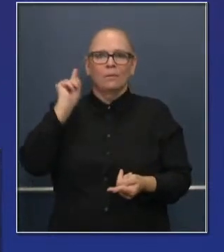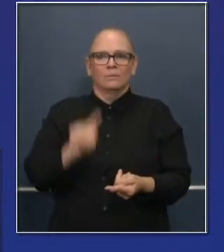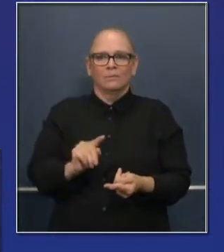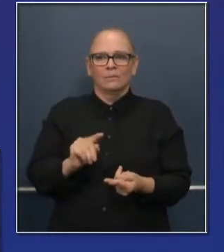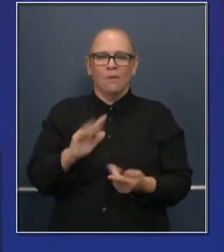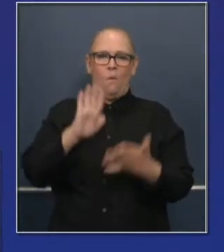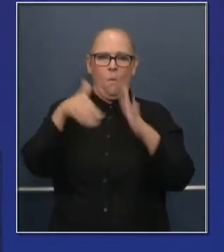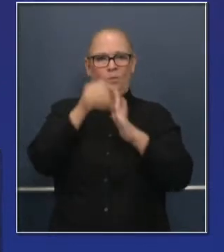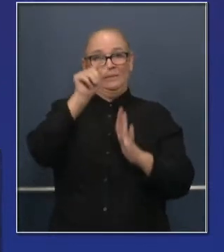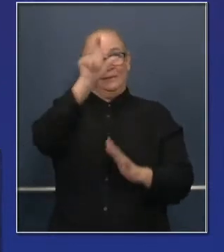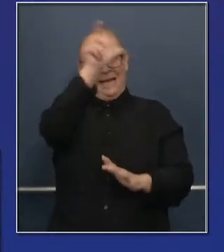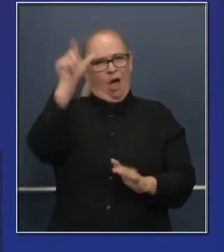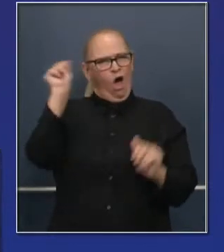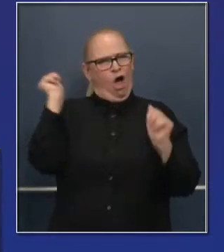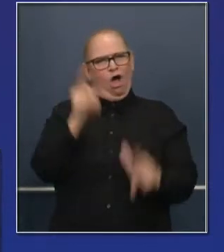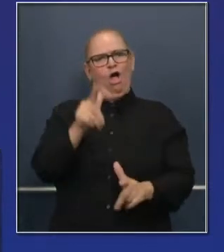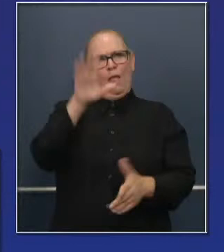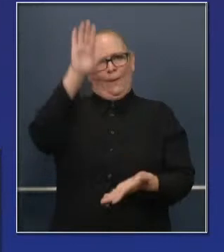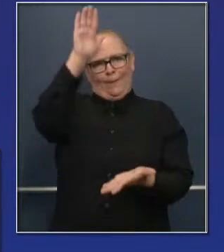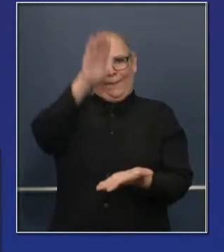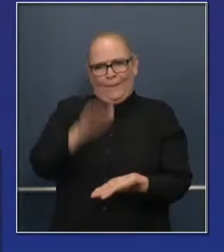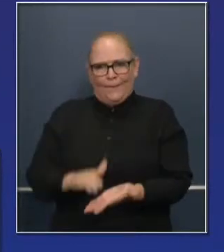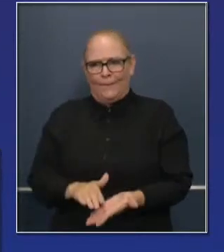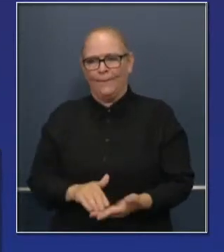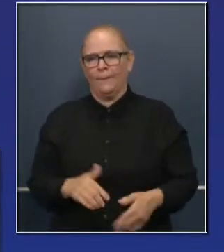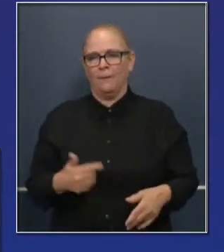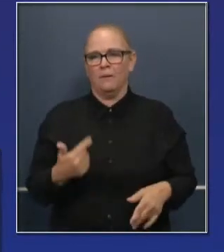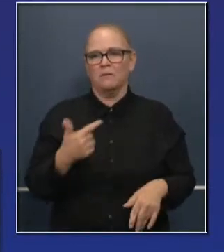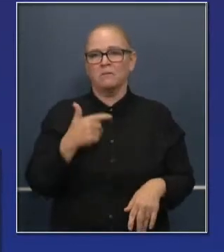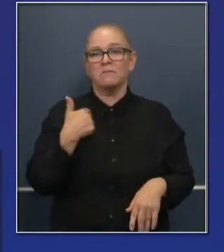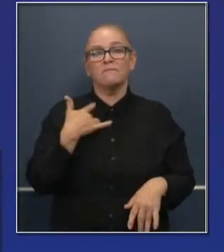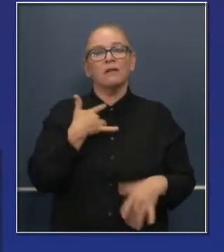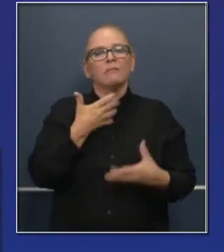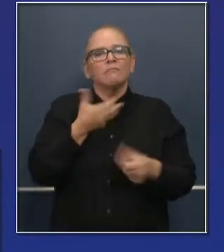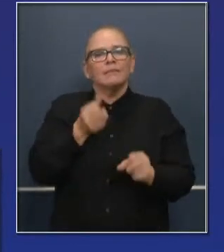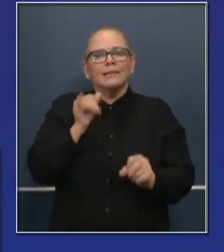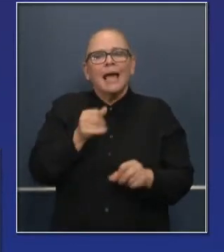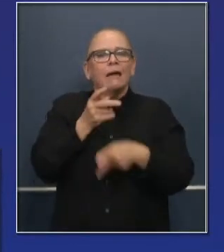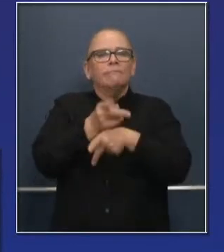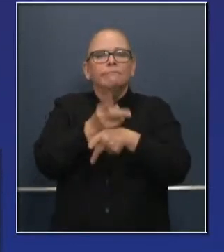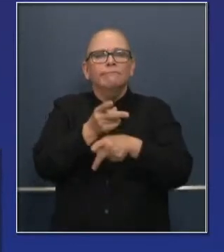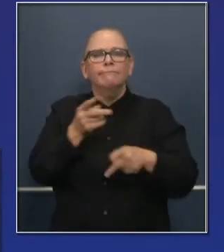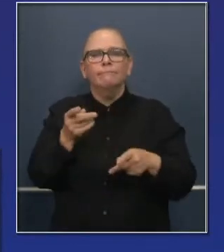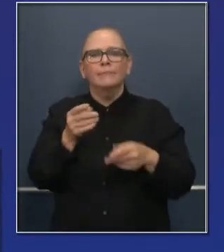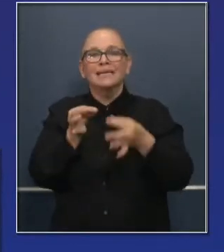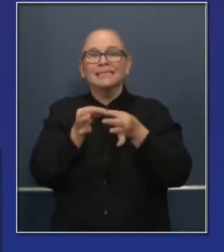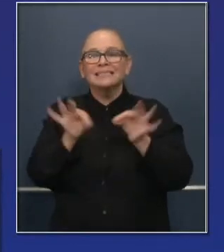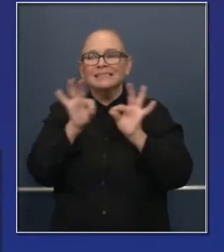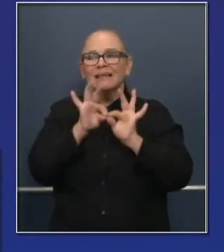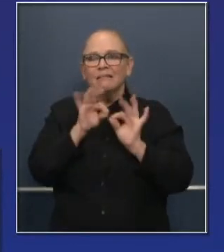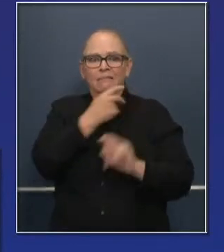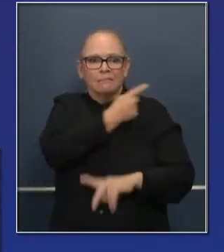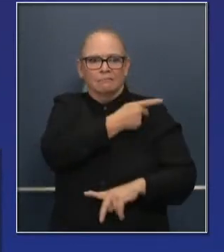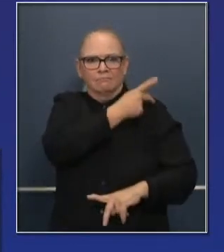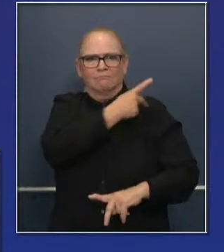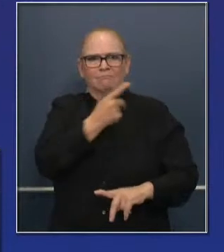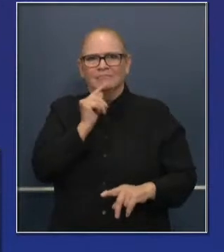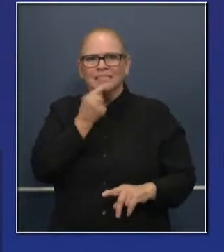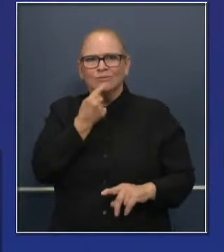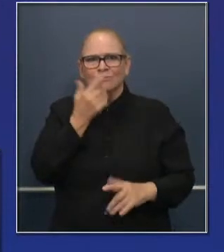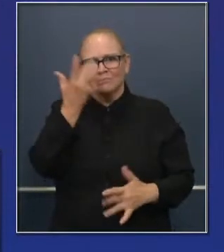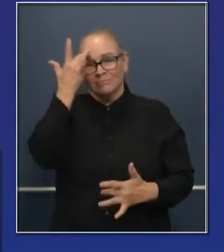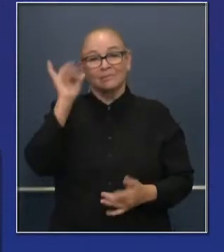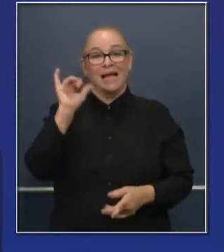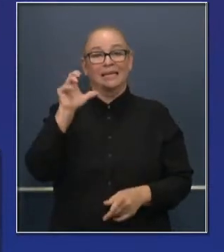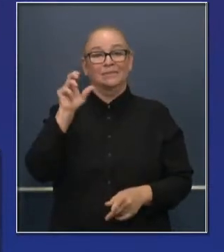do feel confident in our critical care capacity. The ICU numbers declining, the total number of